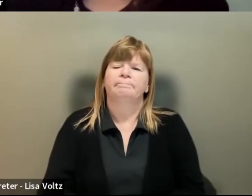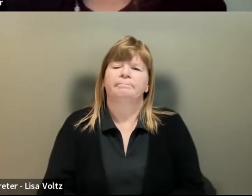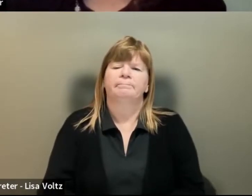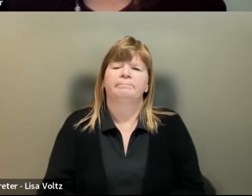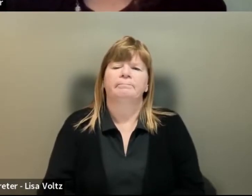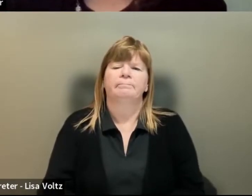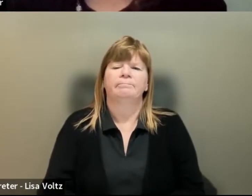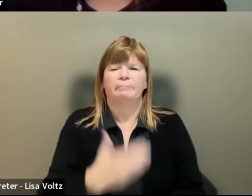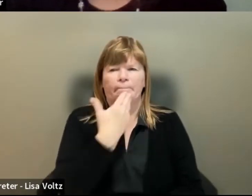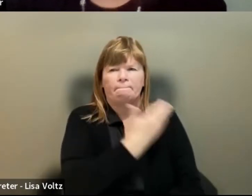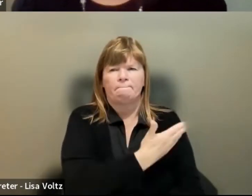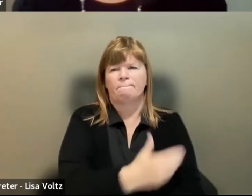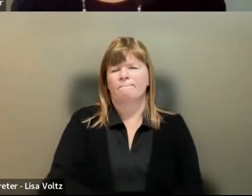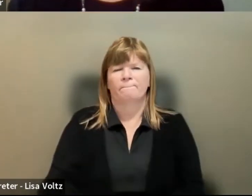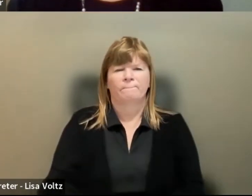Thank you.